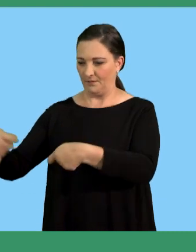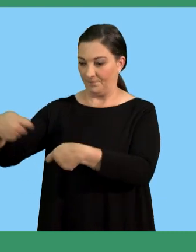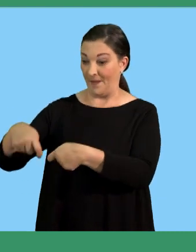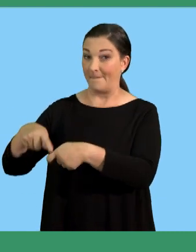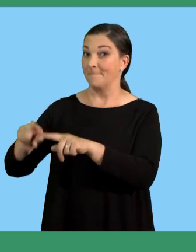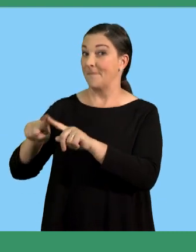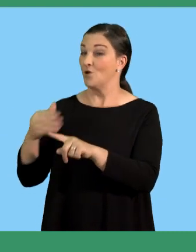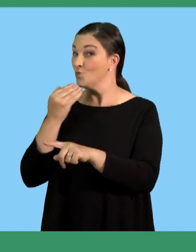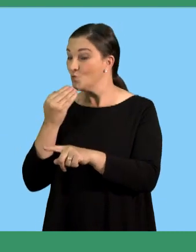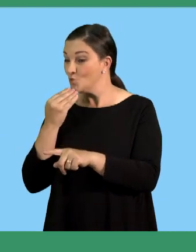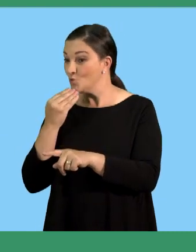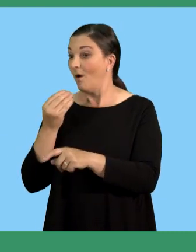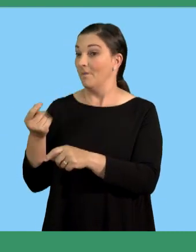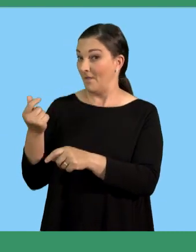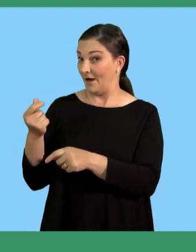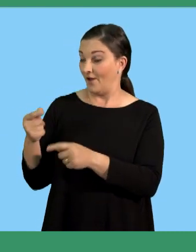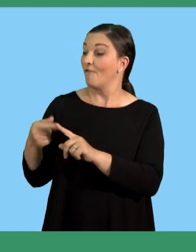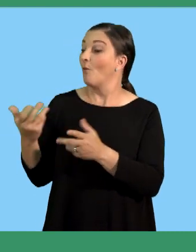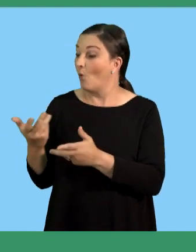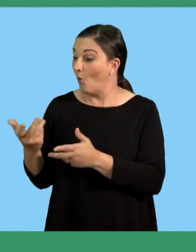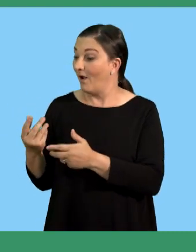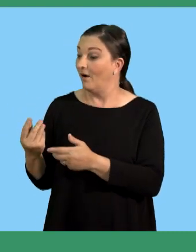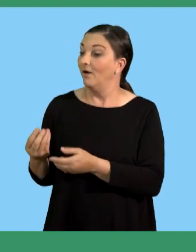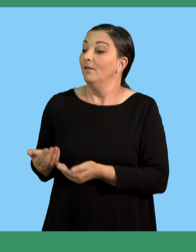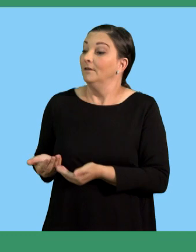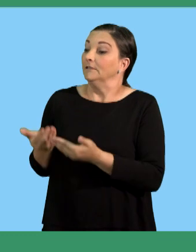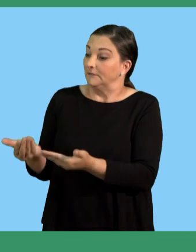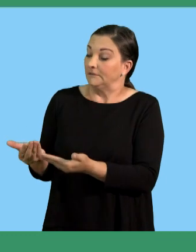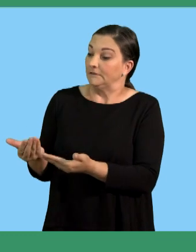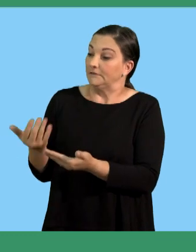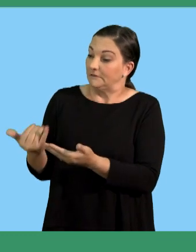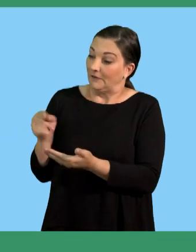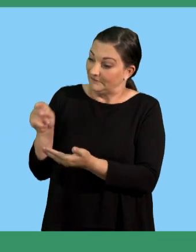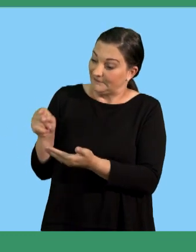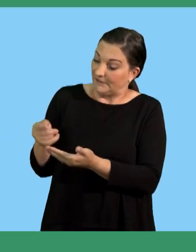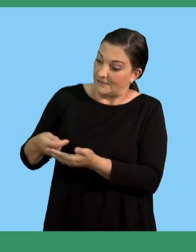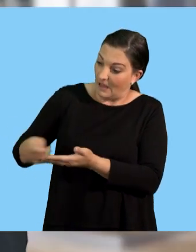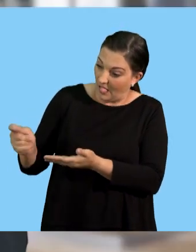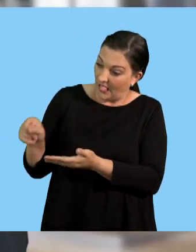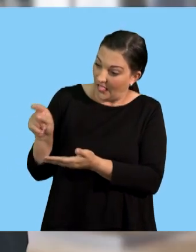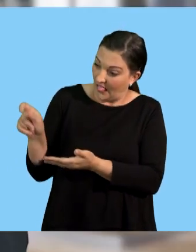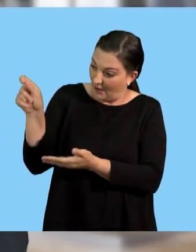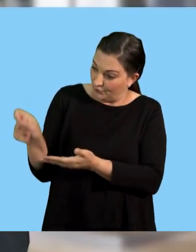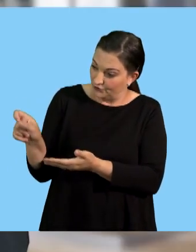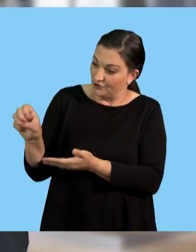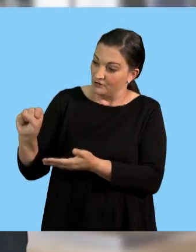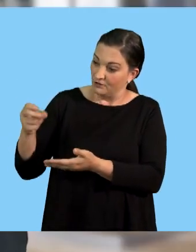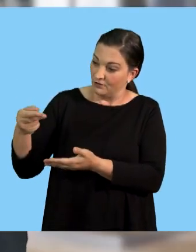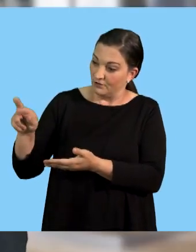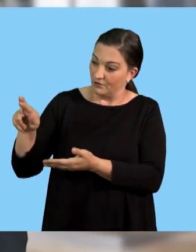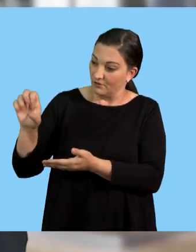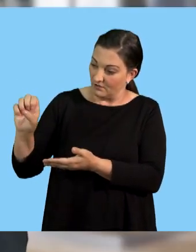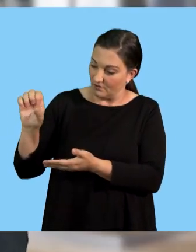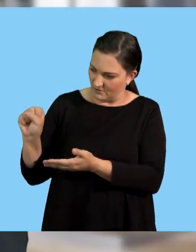them to operate their business, they need capital, and they get that capital by selling shares, which makes an individual a shareholder who would be